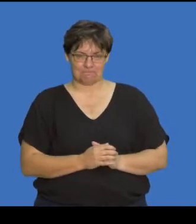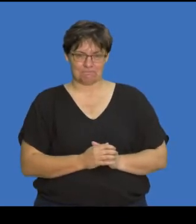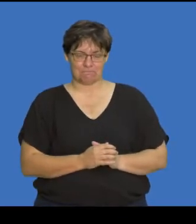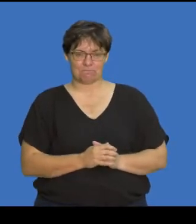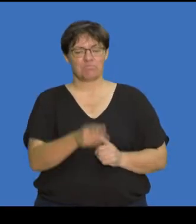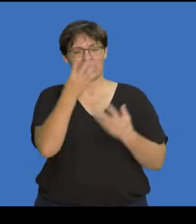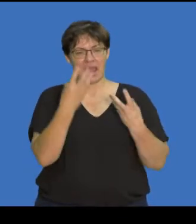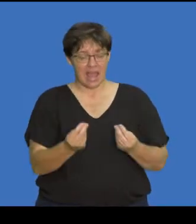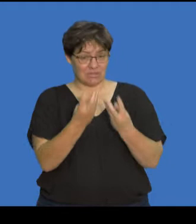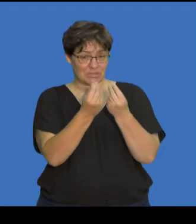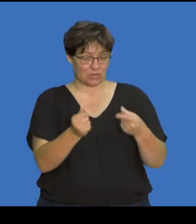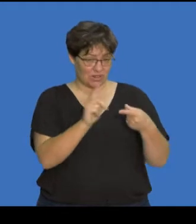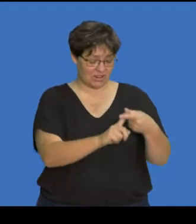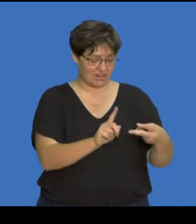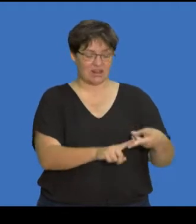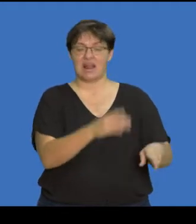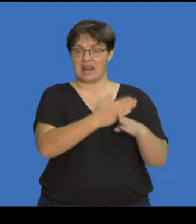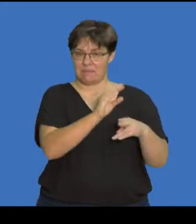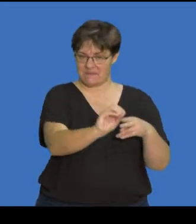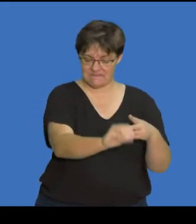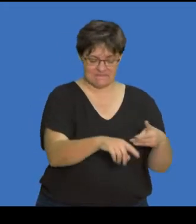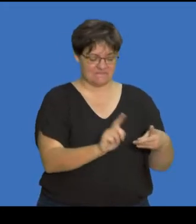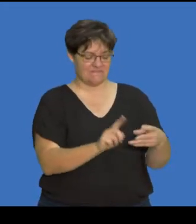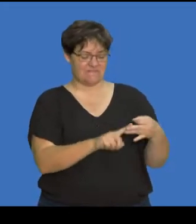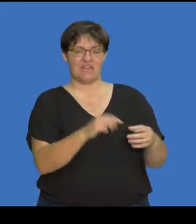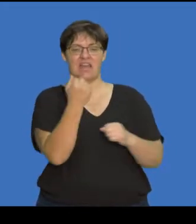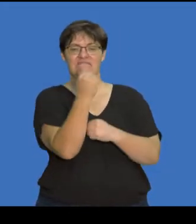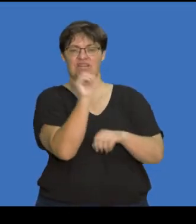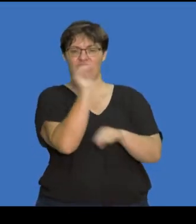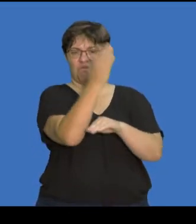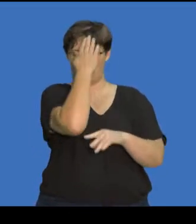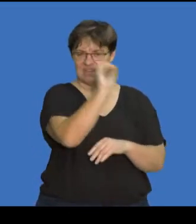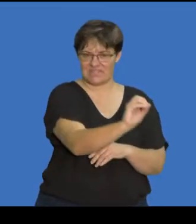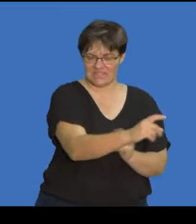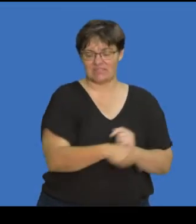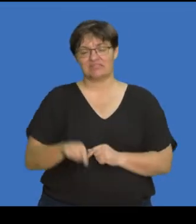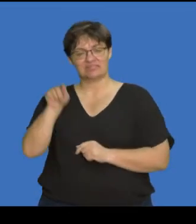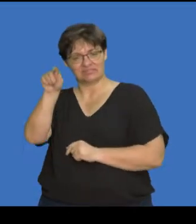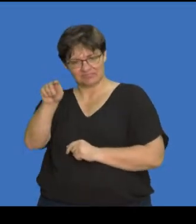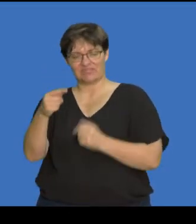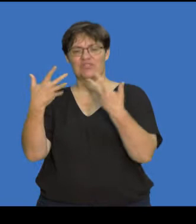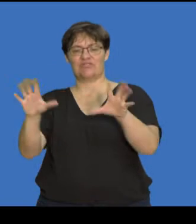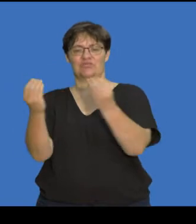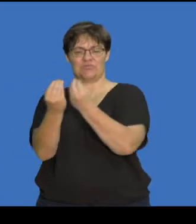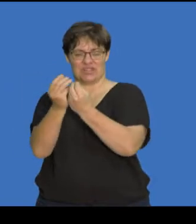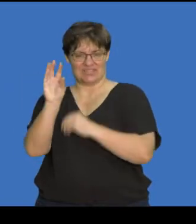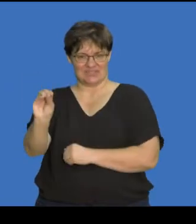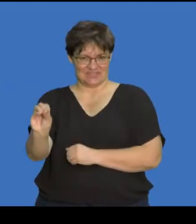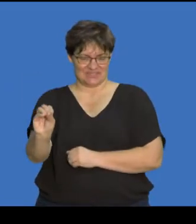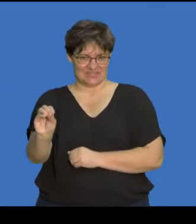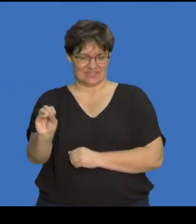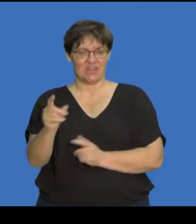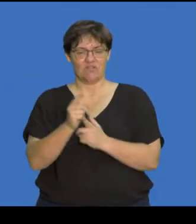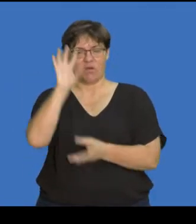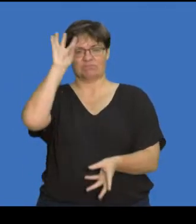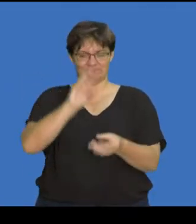your material, you have your labor, and you have your factory overheads. You also have your finished goods in terms of the total